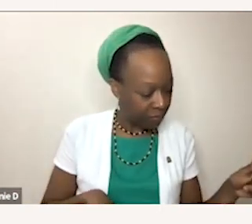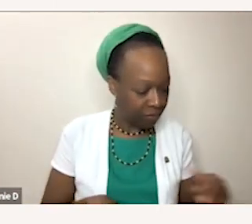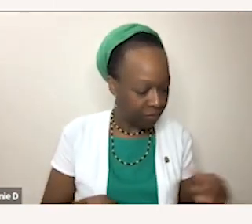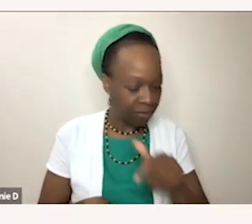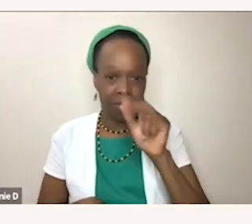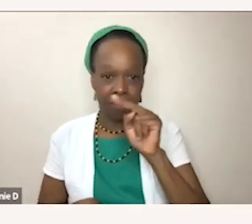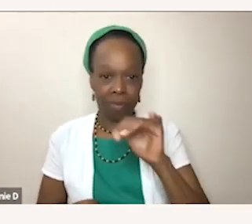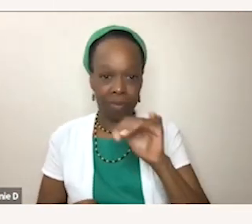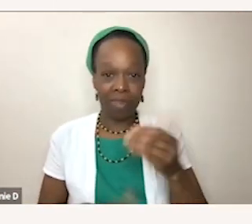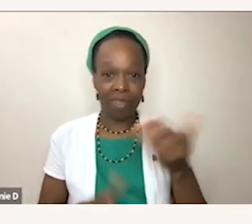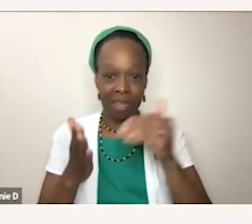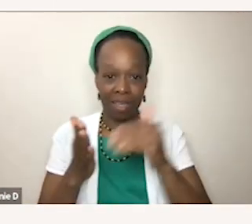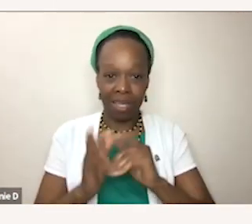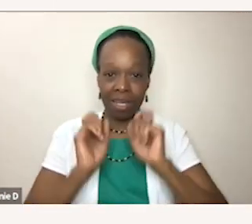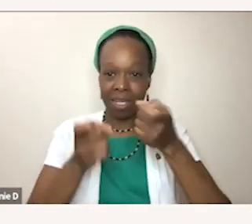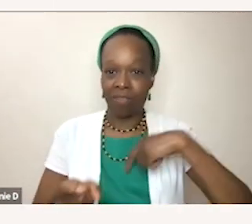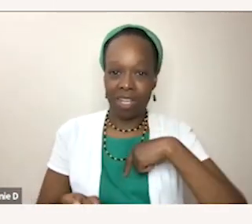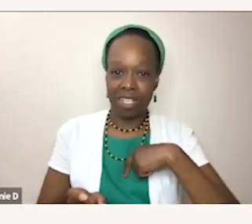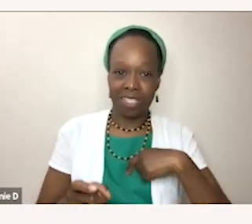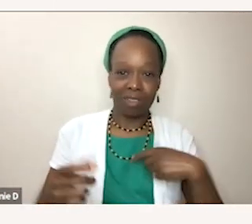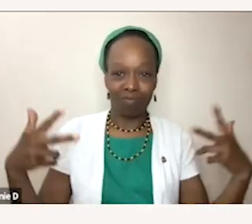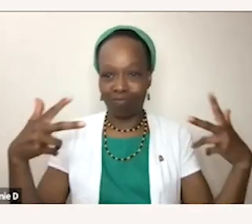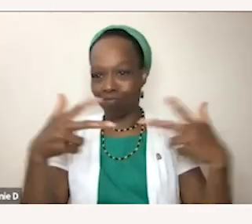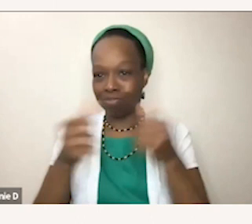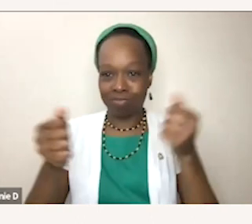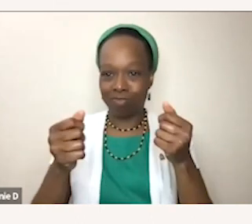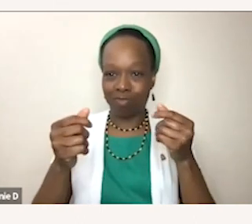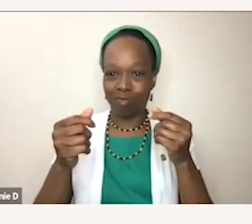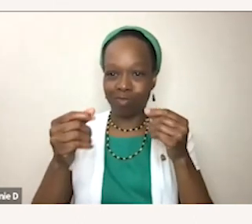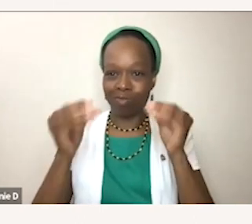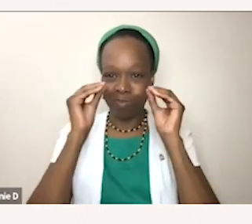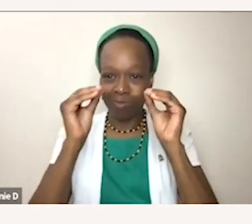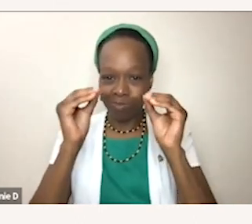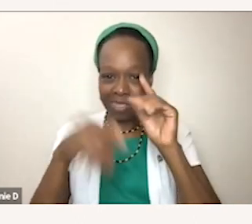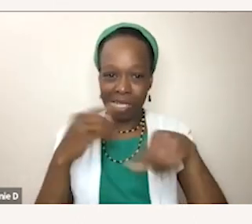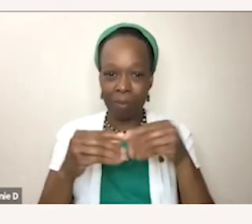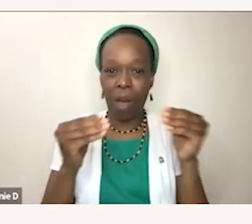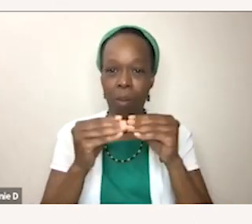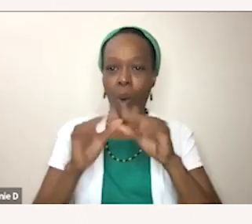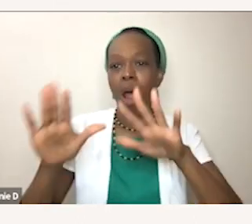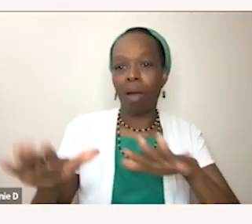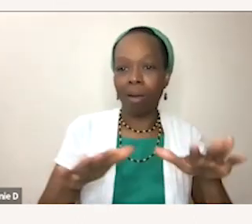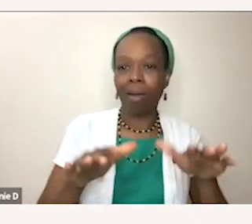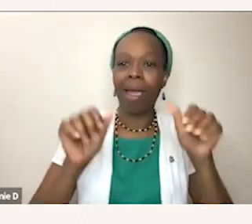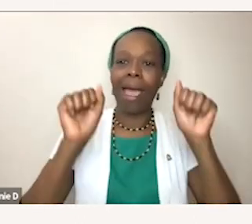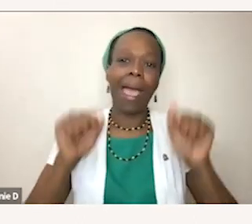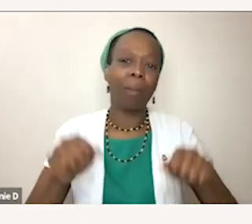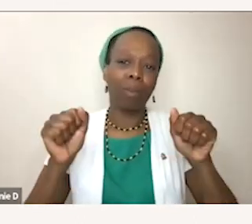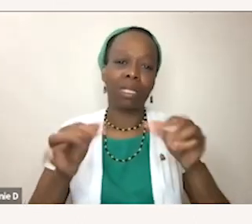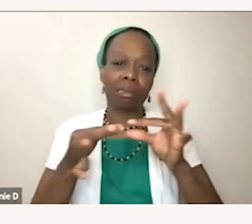crash course of sorts on this more casual ableist language.